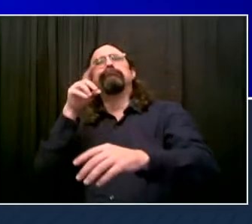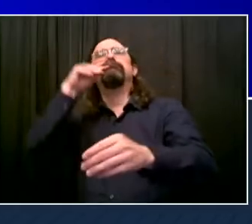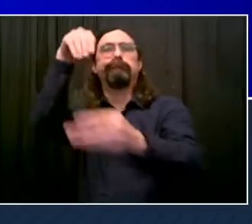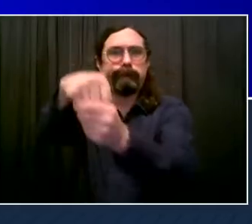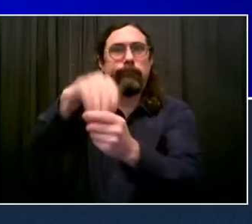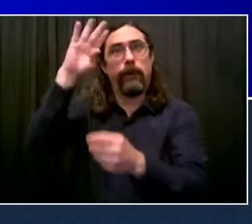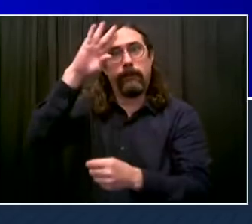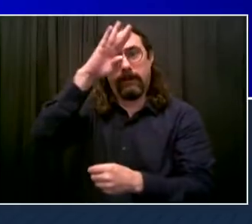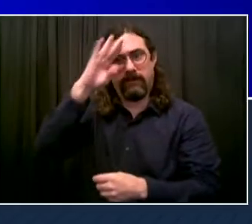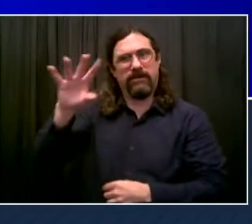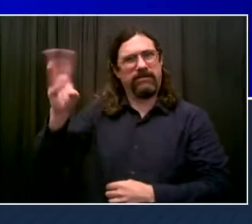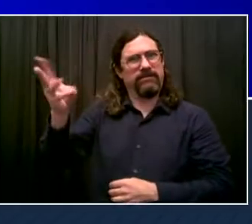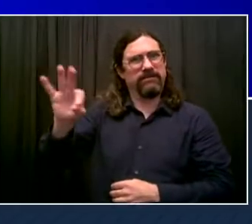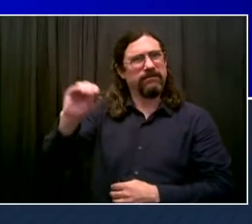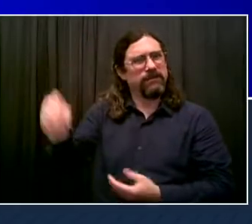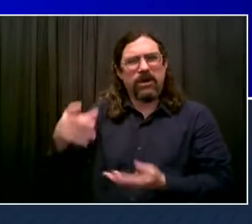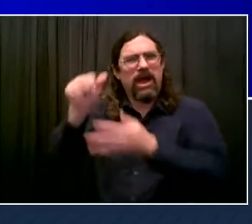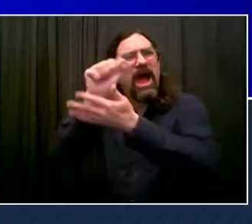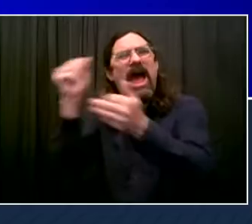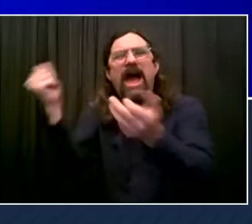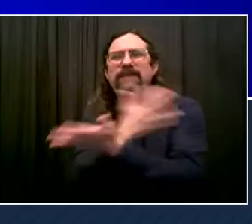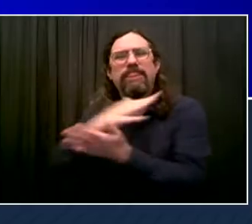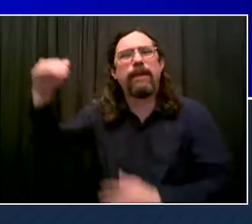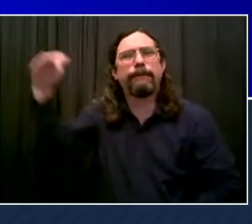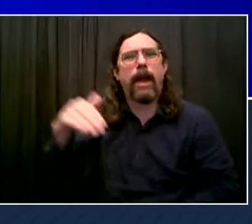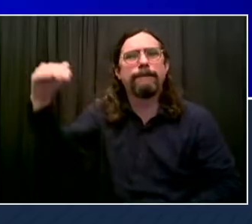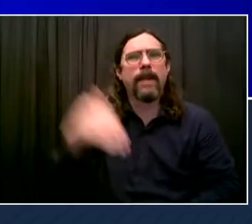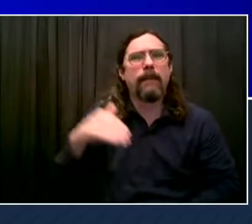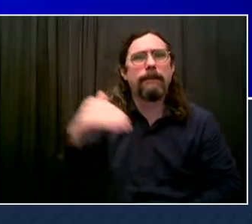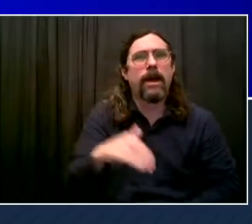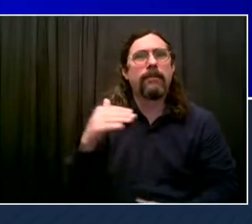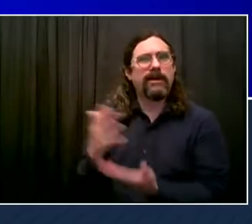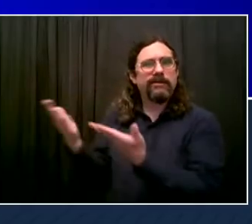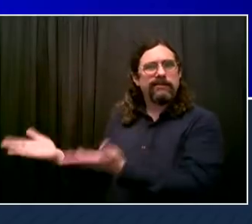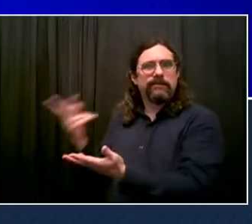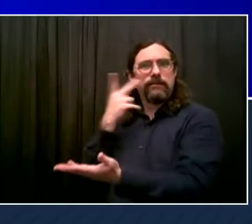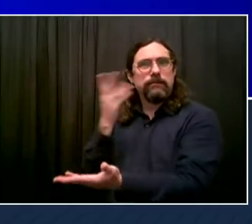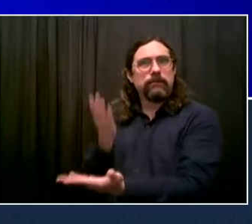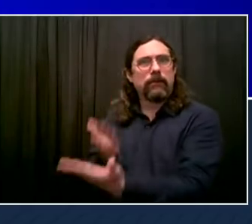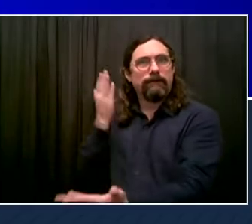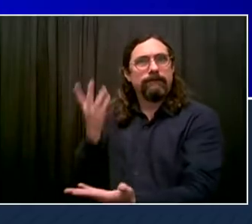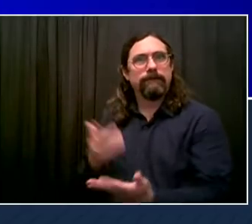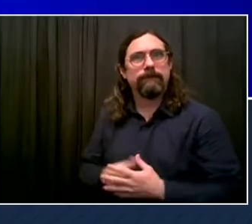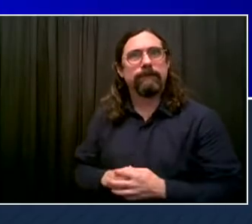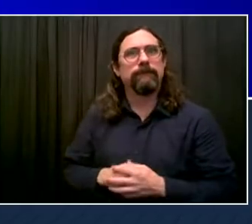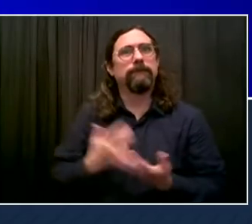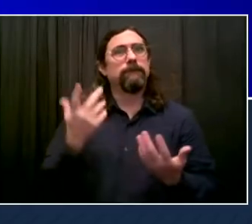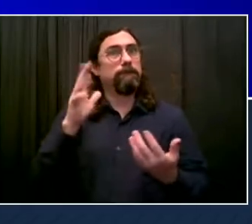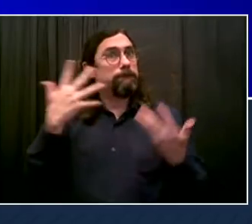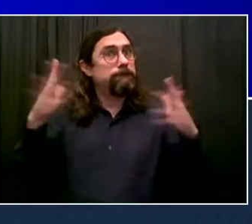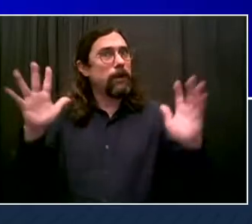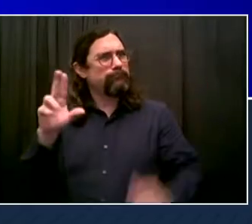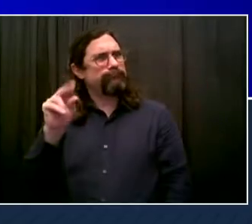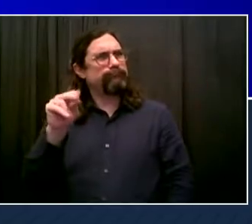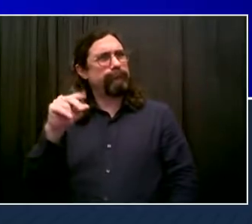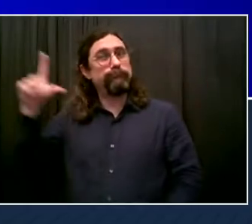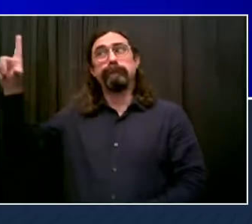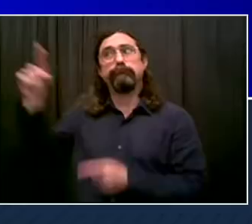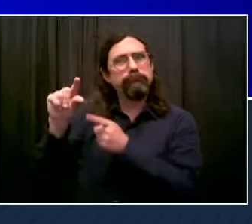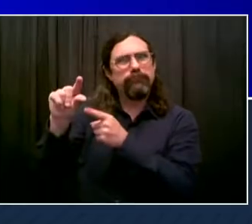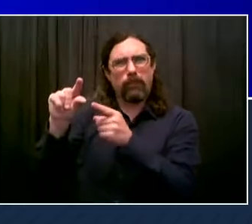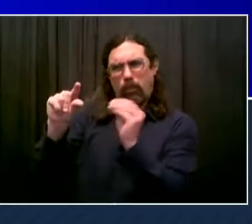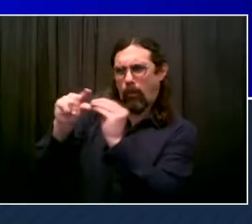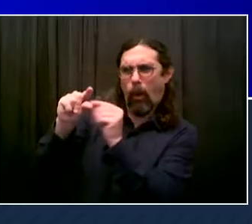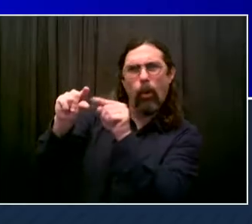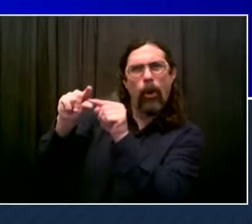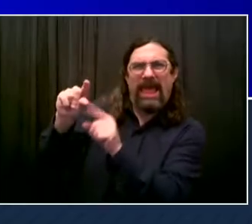them to help them. That's why it worked. And so what are we going to do? We double down on vaccination. We go farther. So